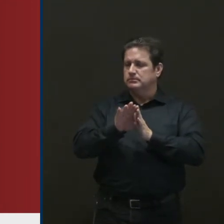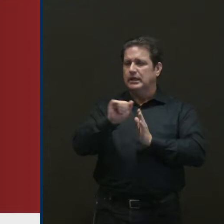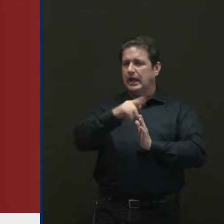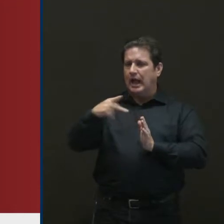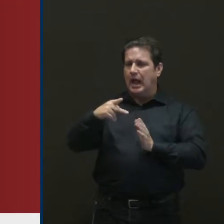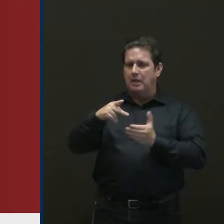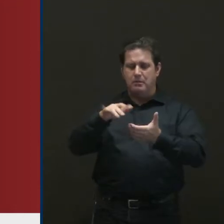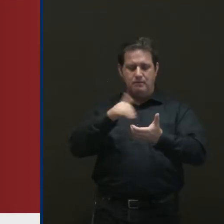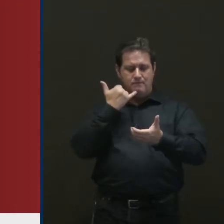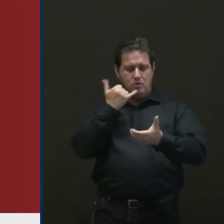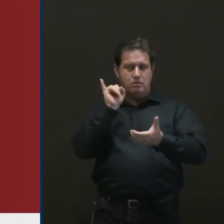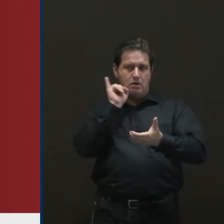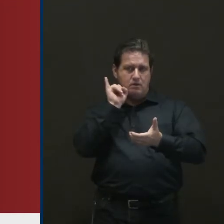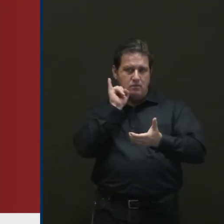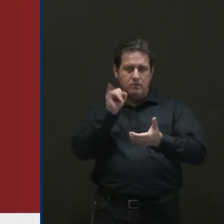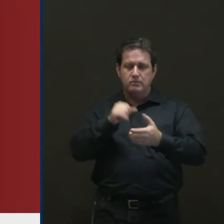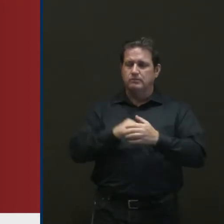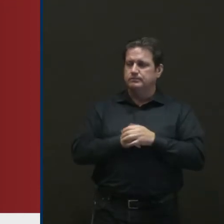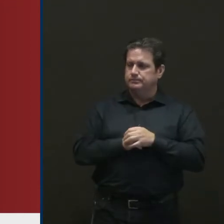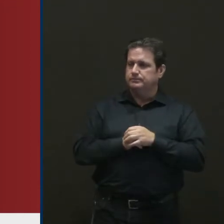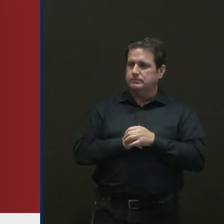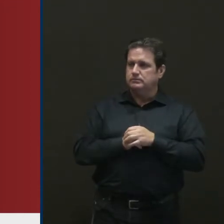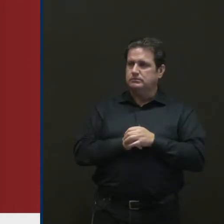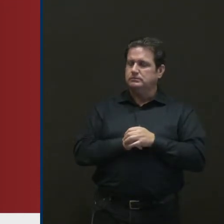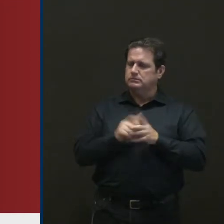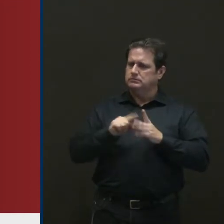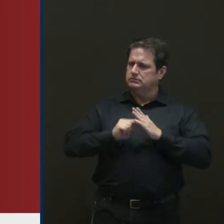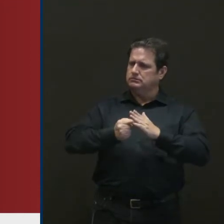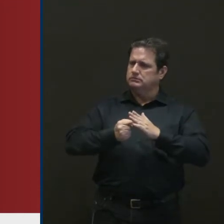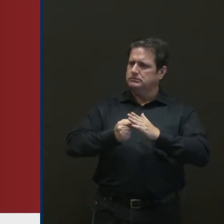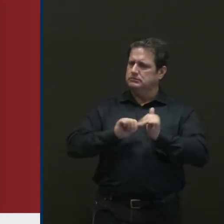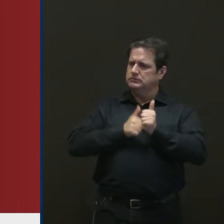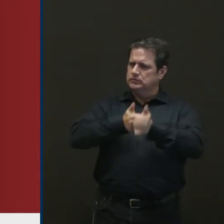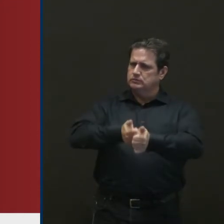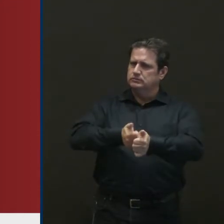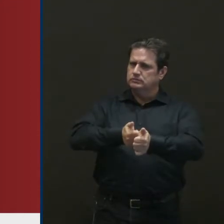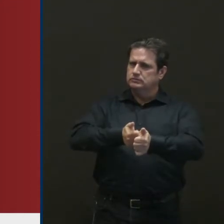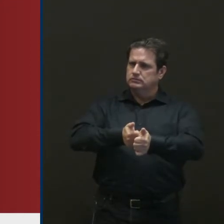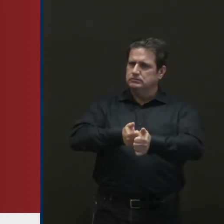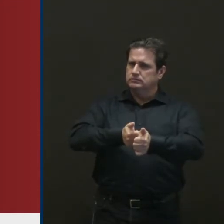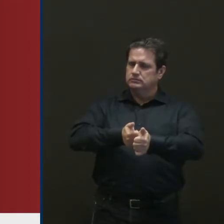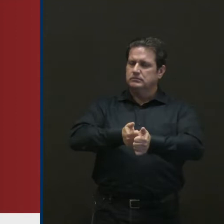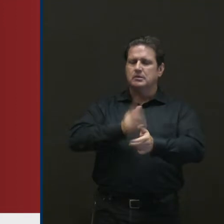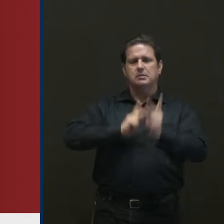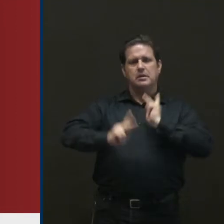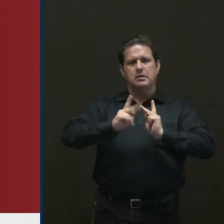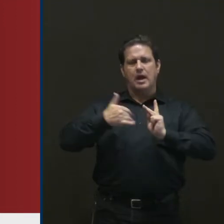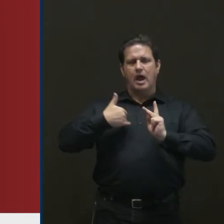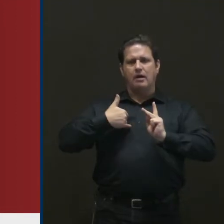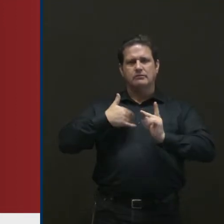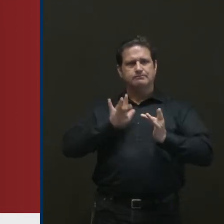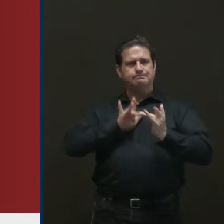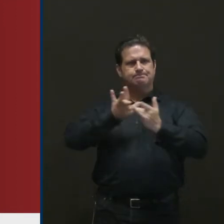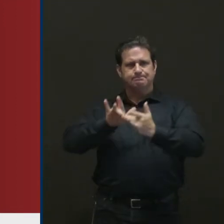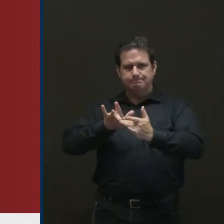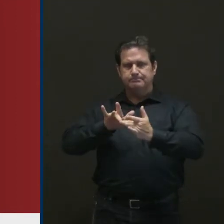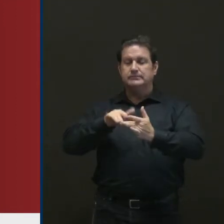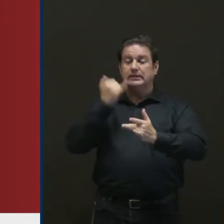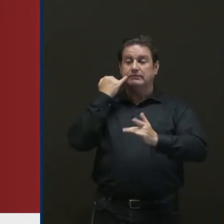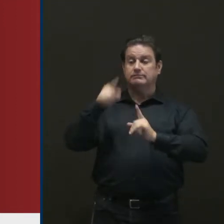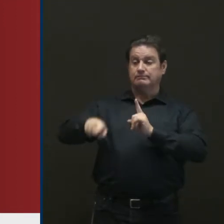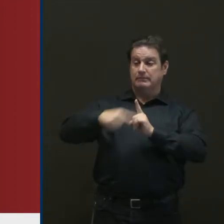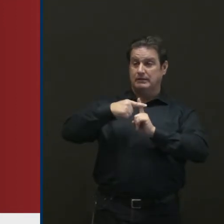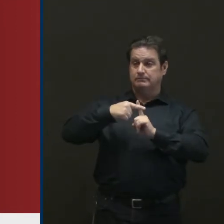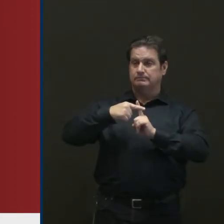app for our iPhones that would enable us to keep track of people that we come in contact with if they're